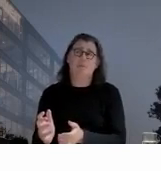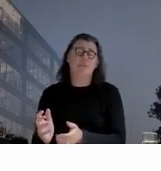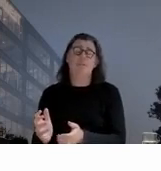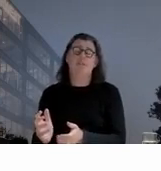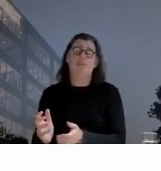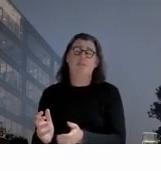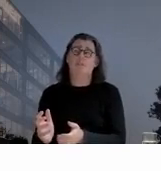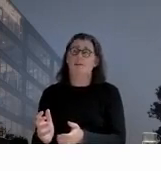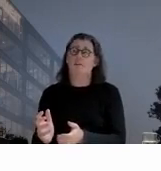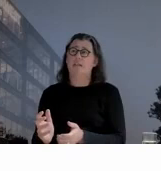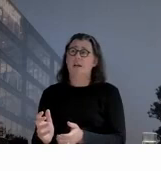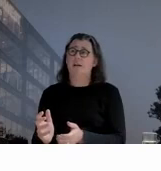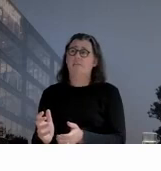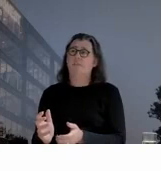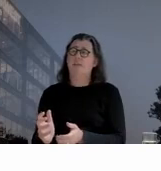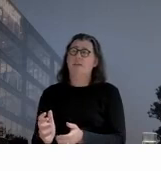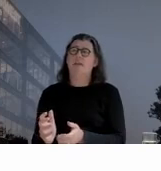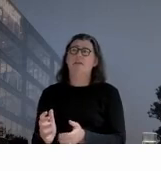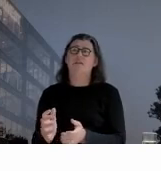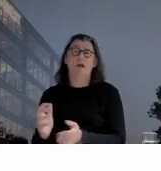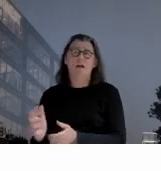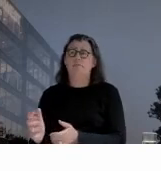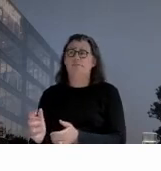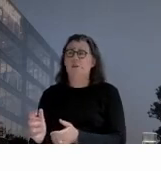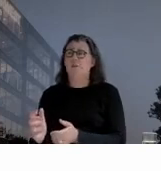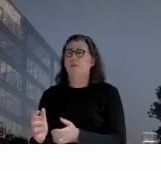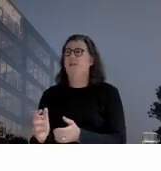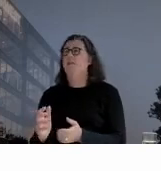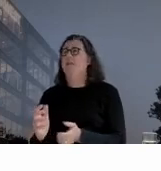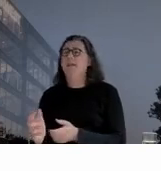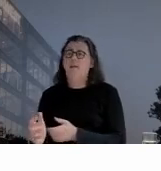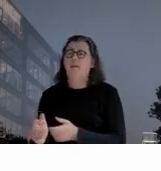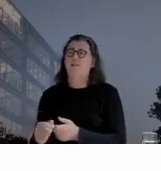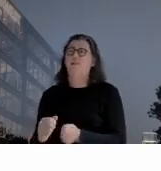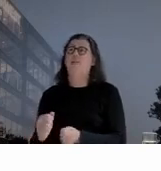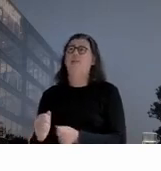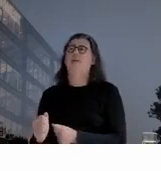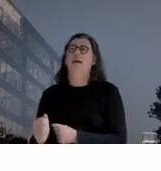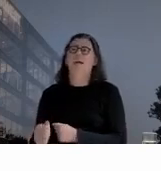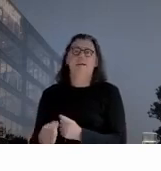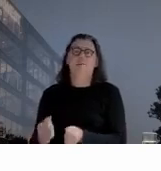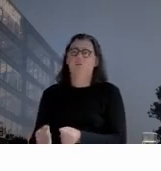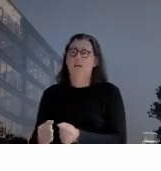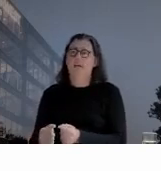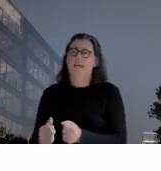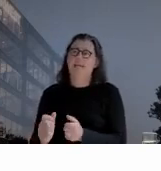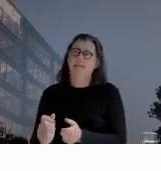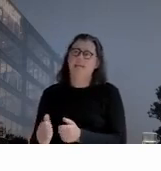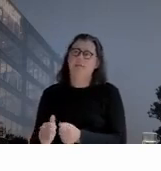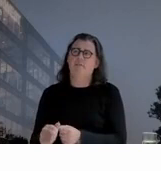you use a building that's already there? Then to target structure, then enclosure, and